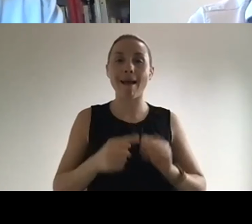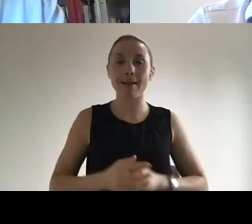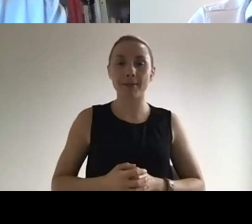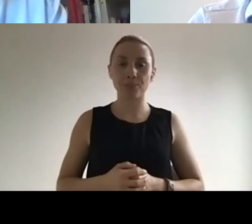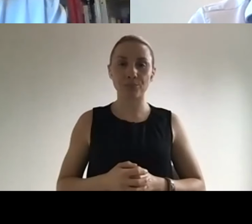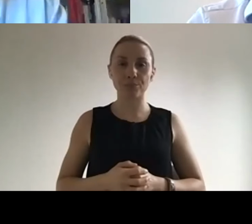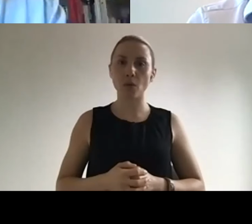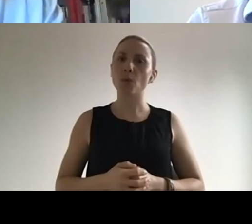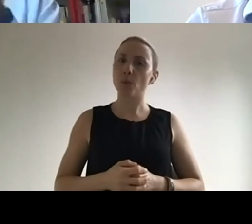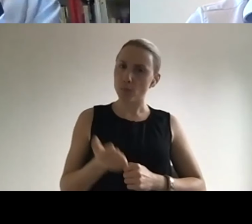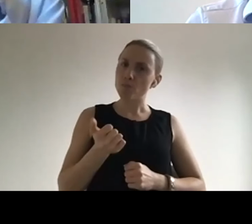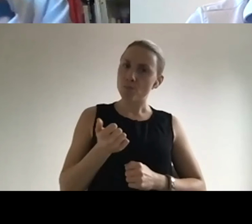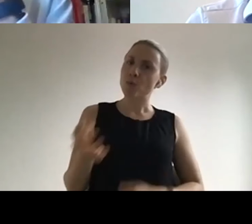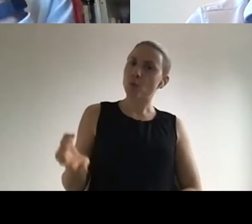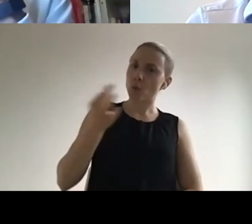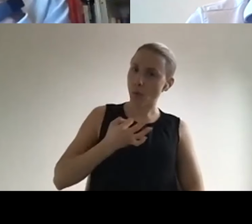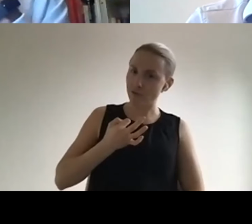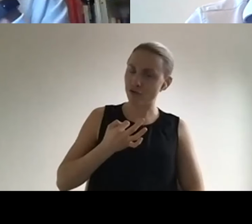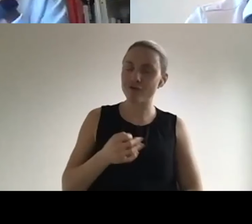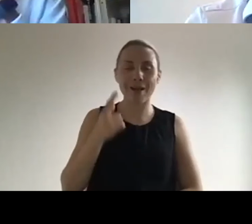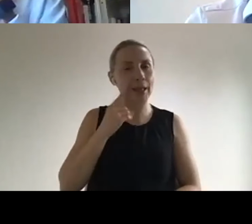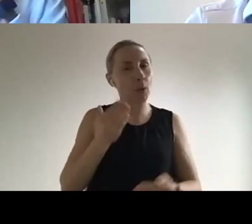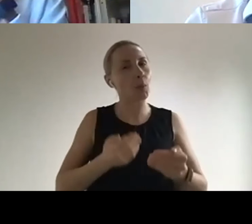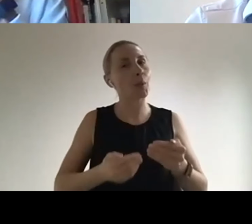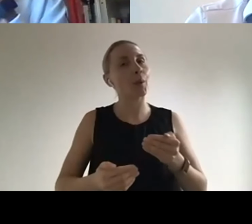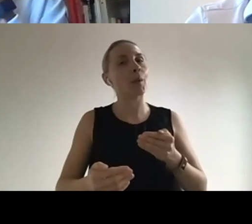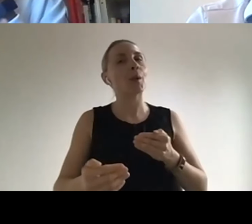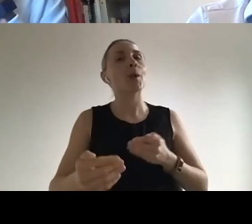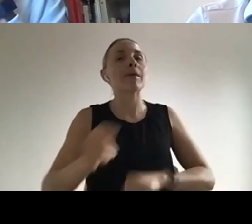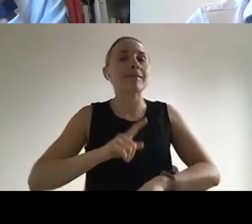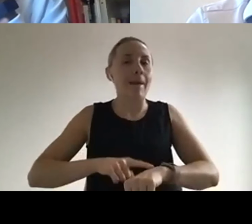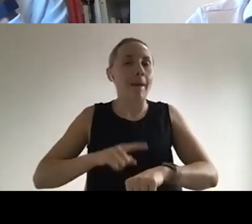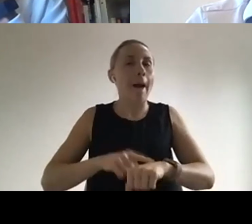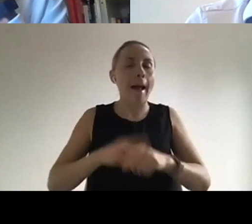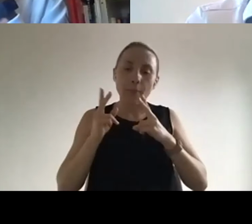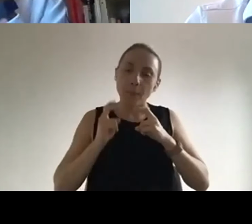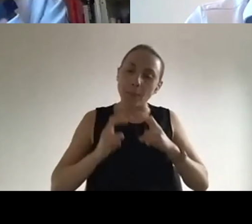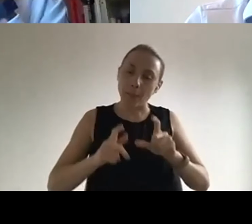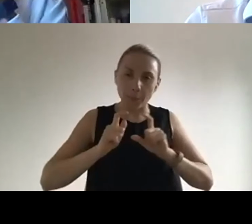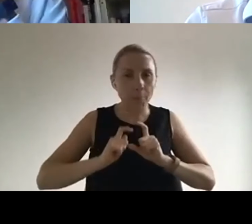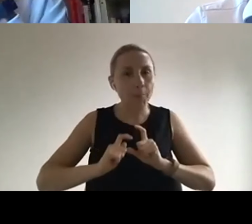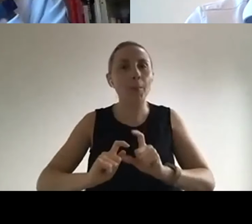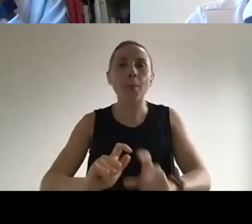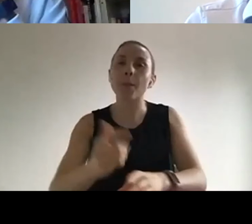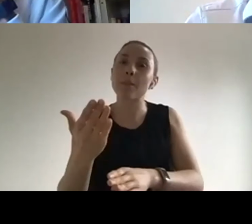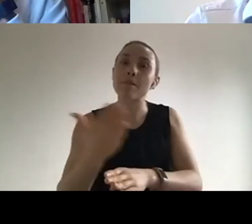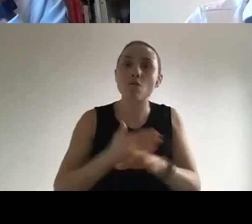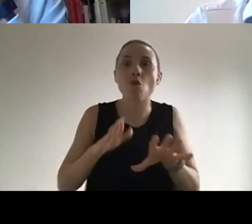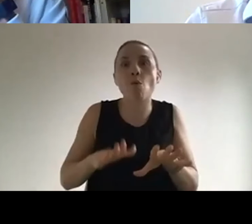we see those treatments coming into our clinic. And we're talking, I think, really about